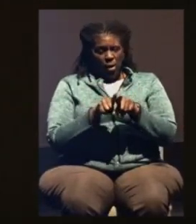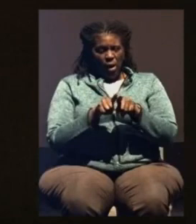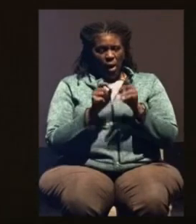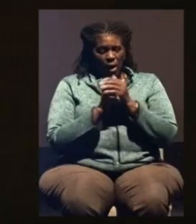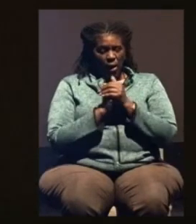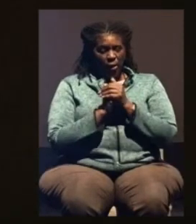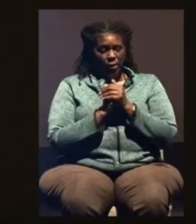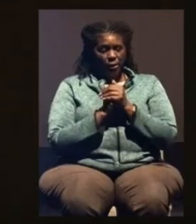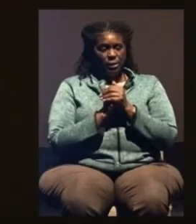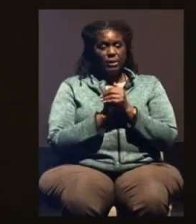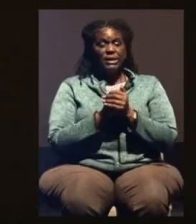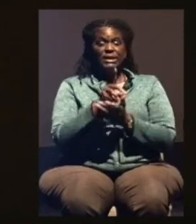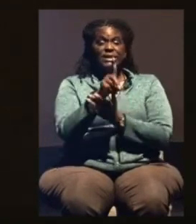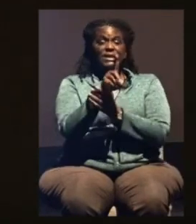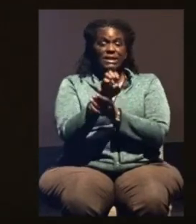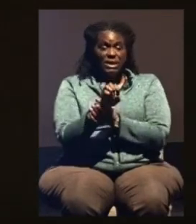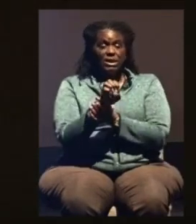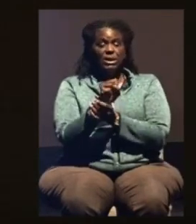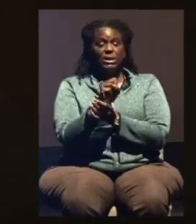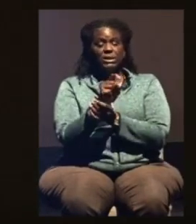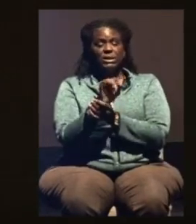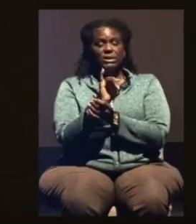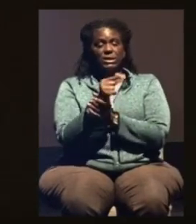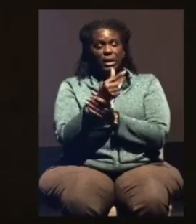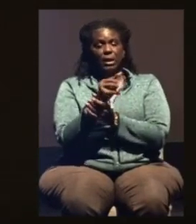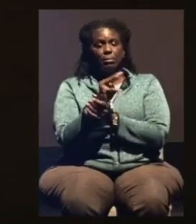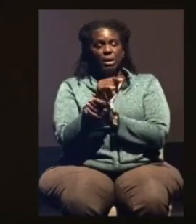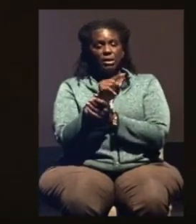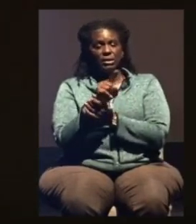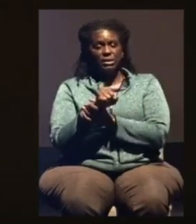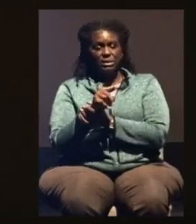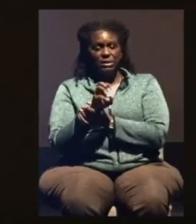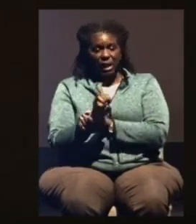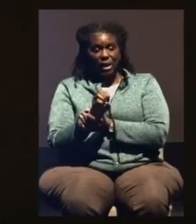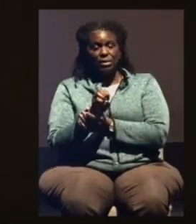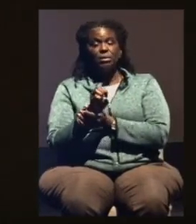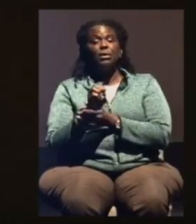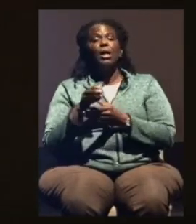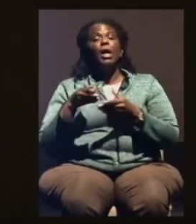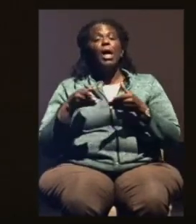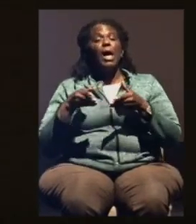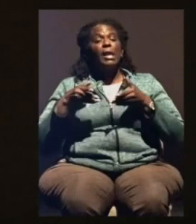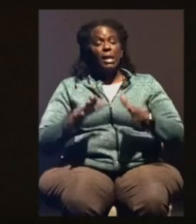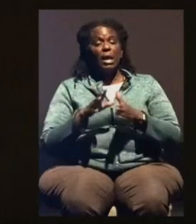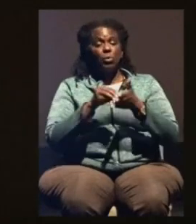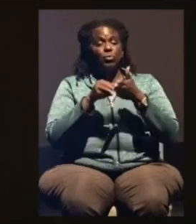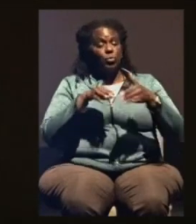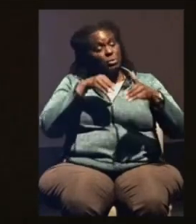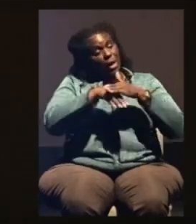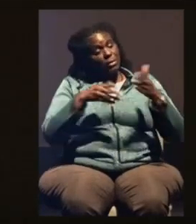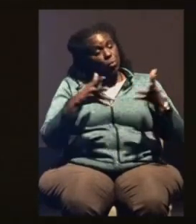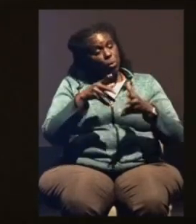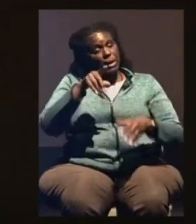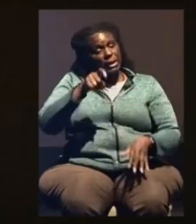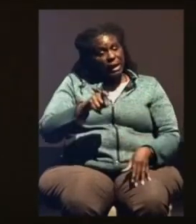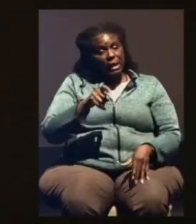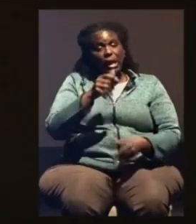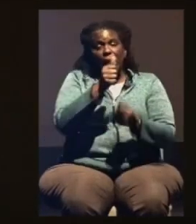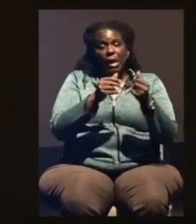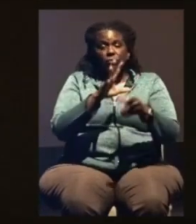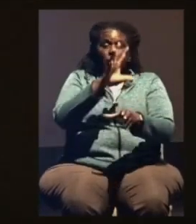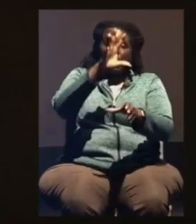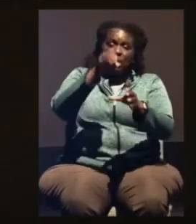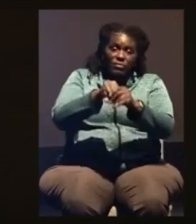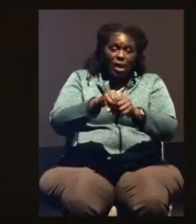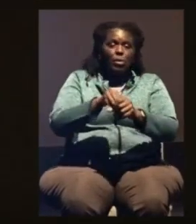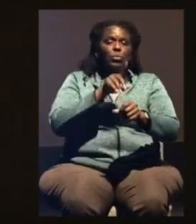involves destigmatizing it, mm-hmm. right? And enabling students to access what they need. And then, of course, getting everybody to pitch in to keep